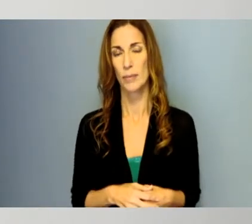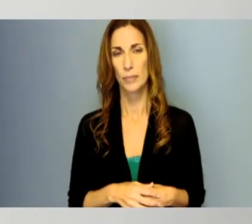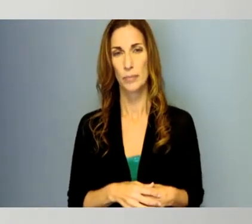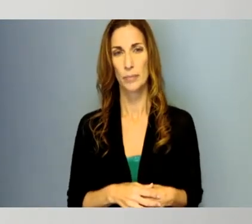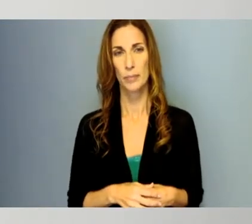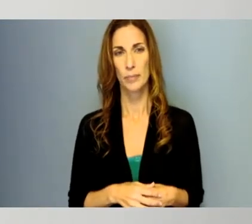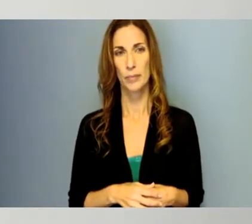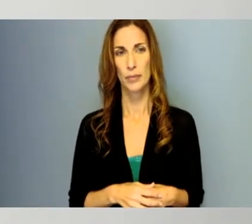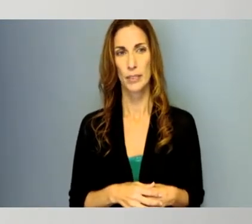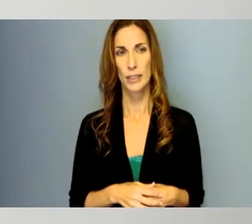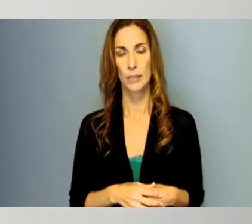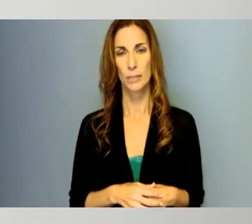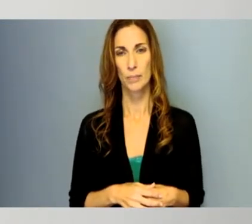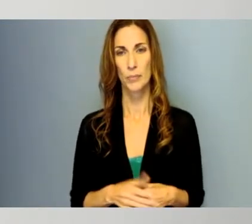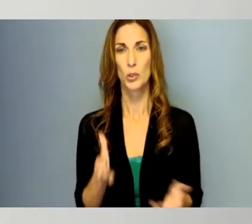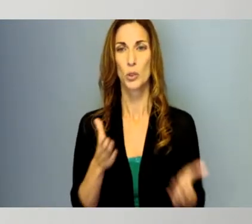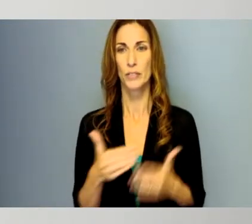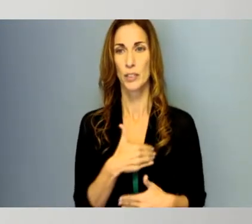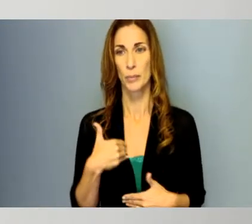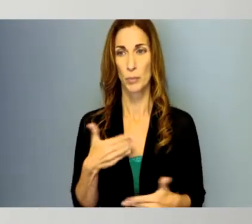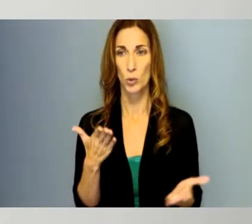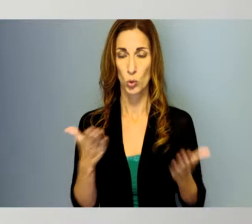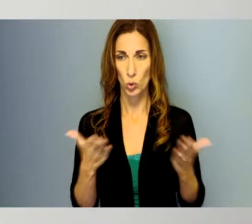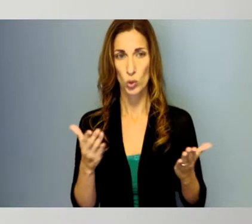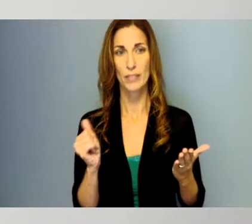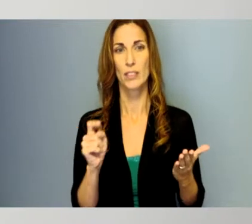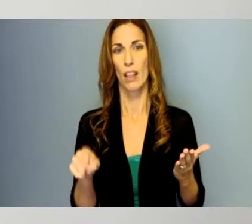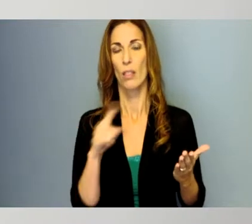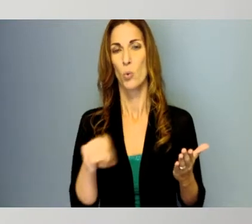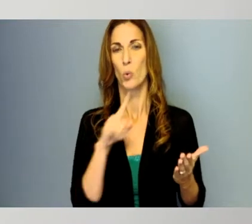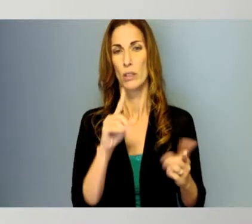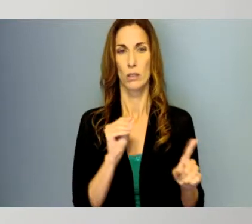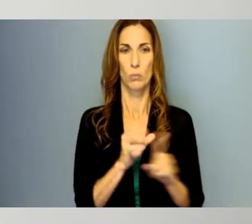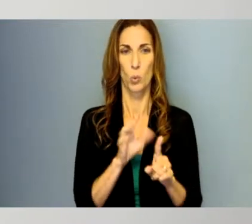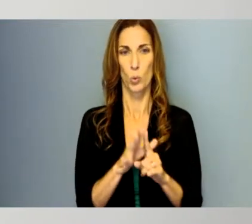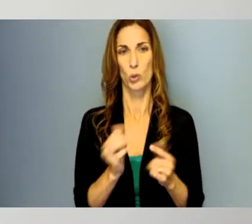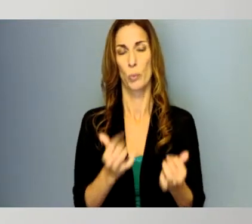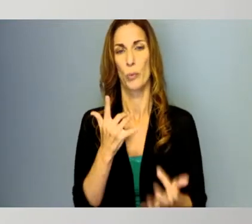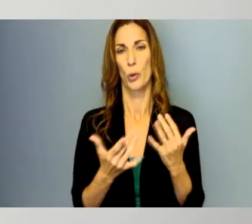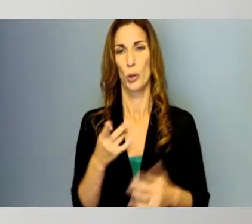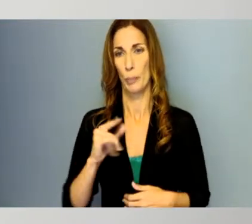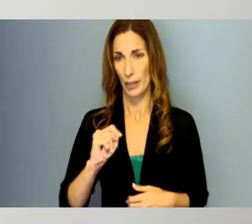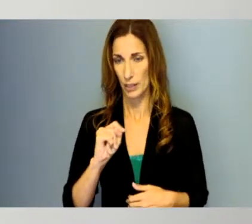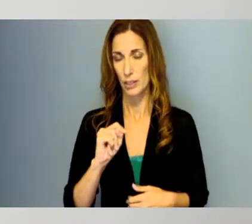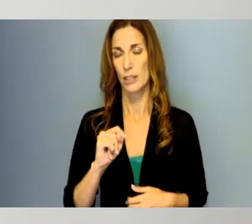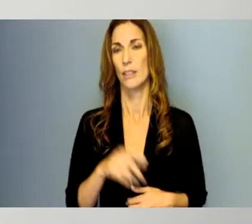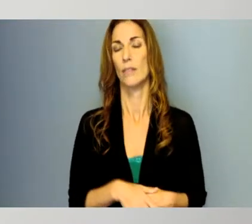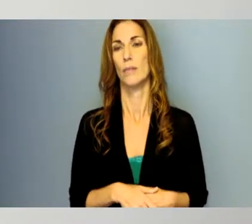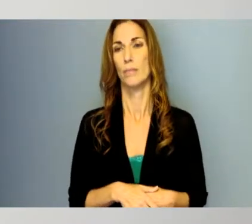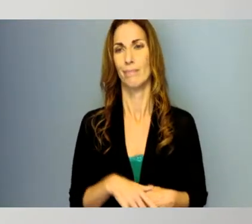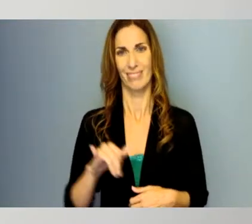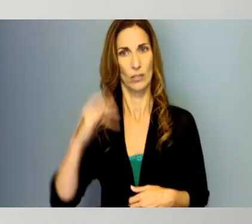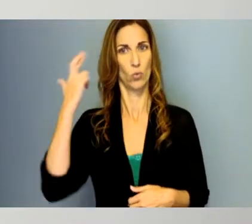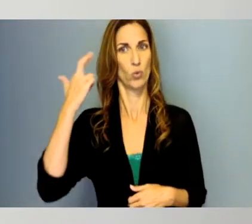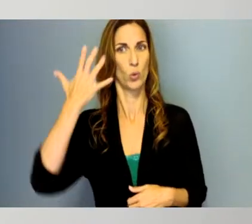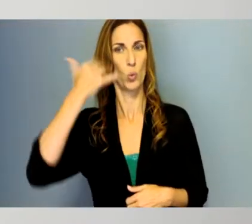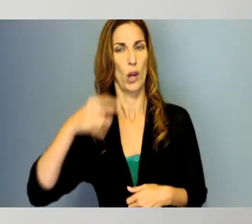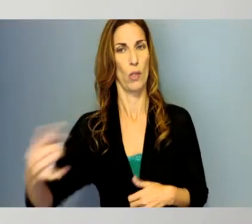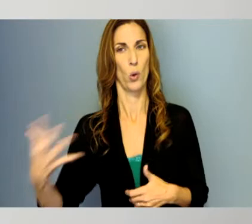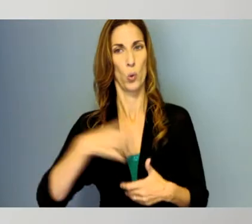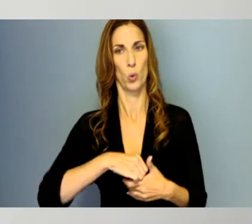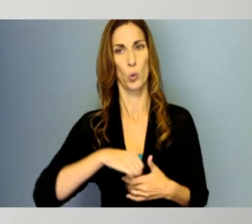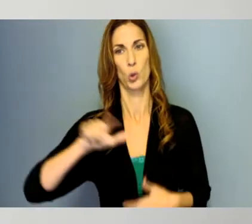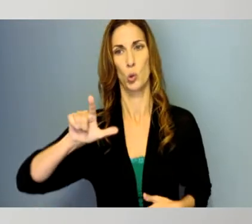that service members serve that they are exposed to burn pits, which is the reason why they included the